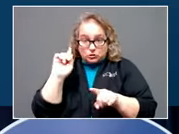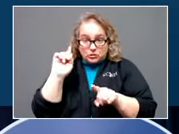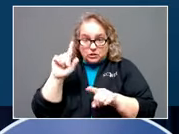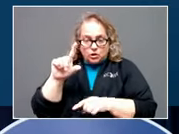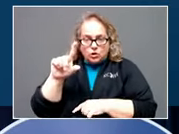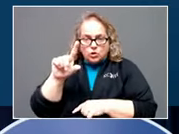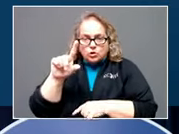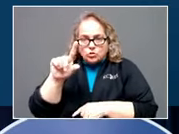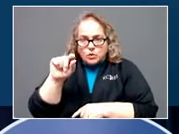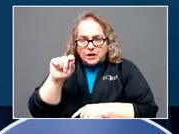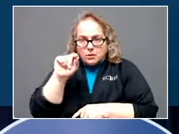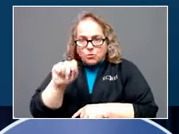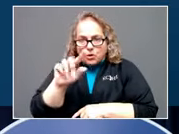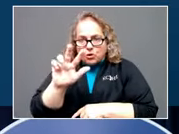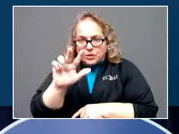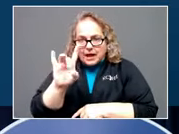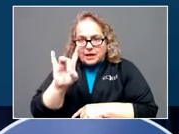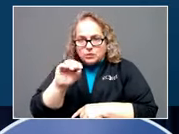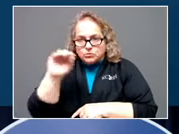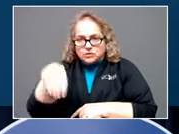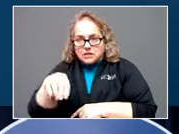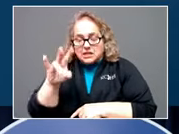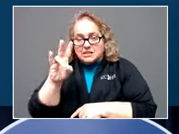20.38%. was the 7-day average. It is